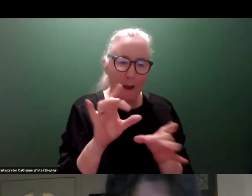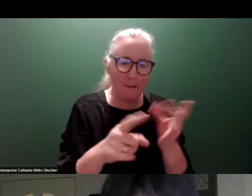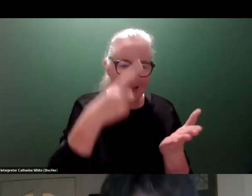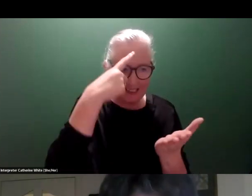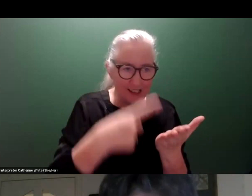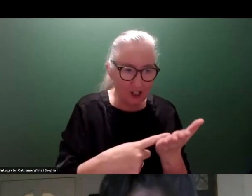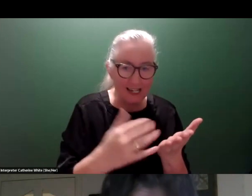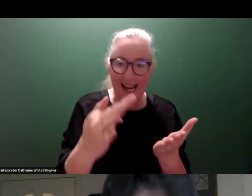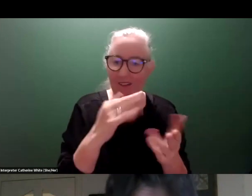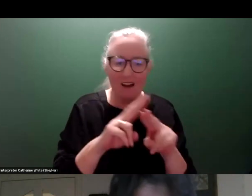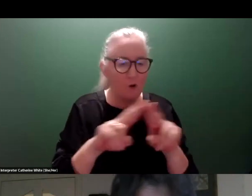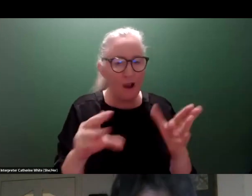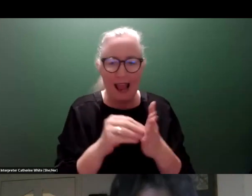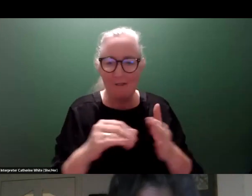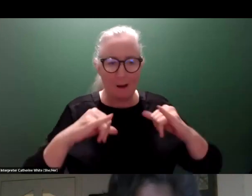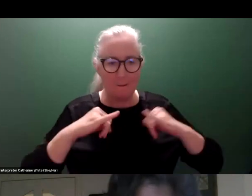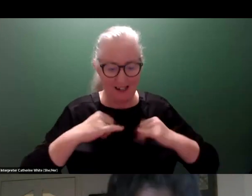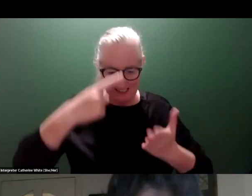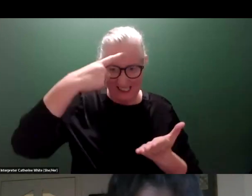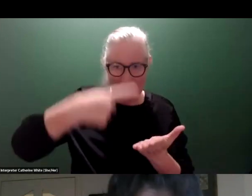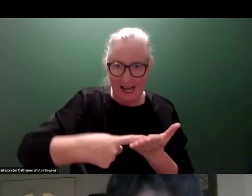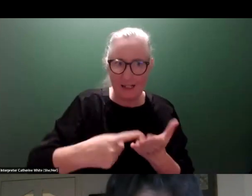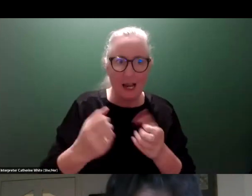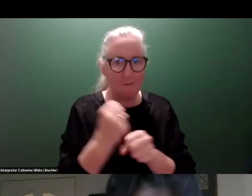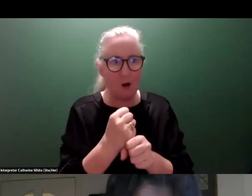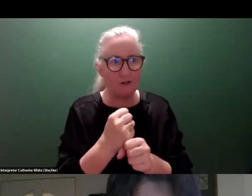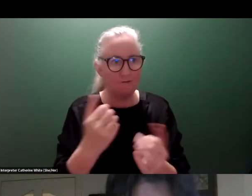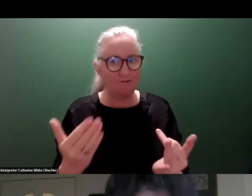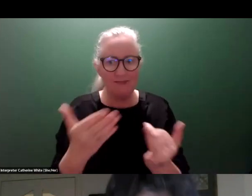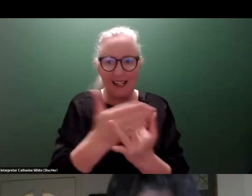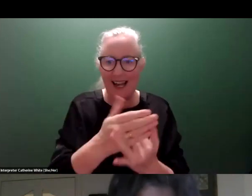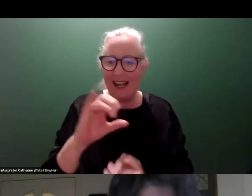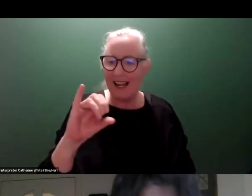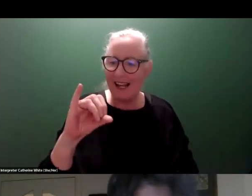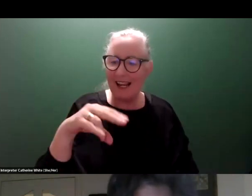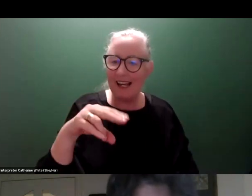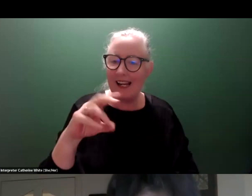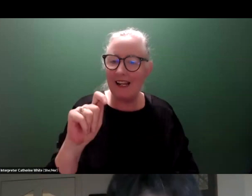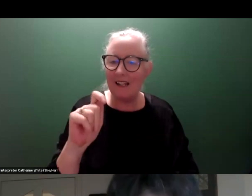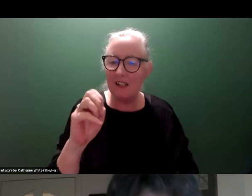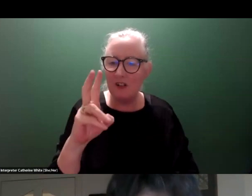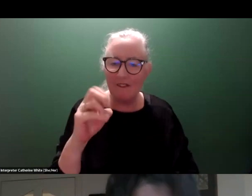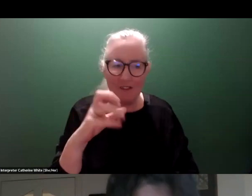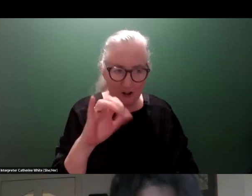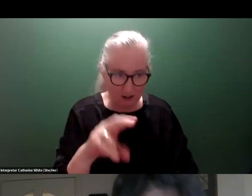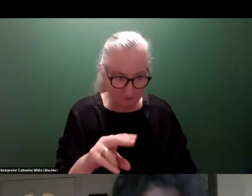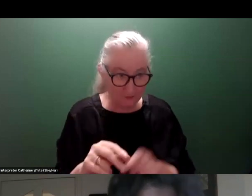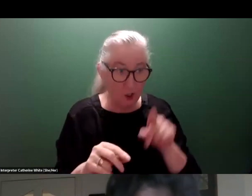person lacks capacity to decide about an intervention. Here the key updates